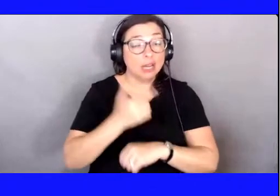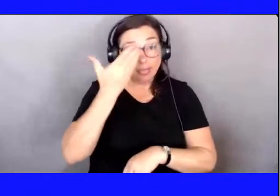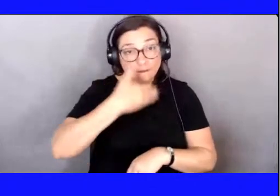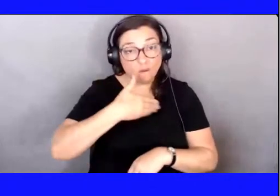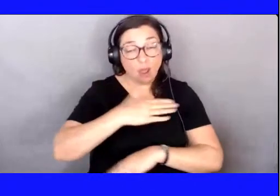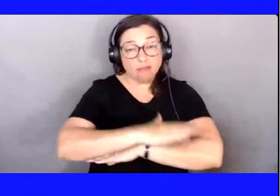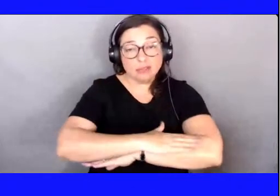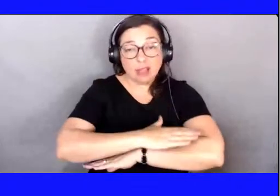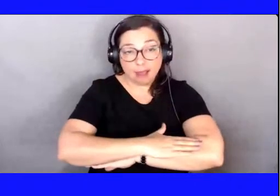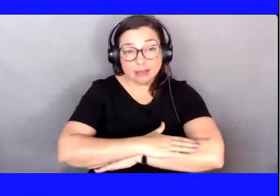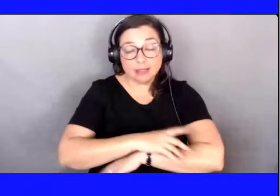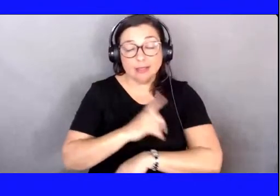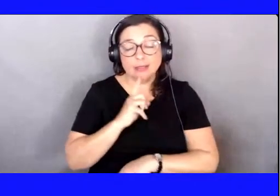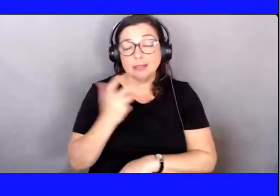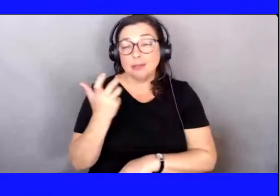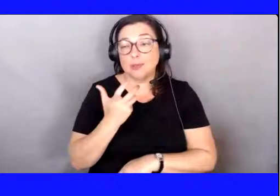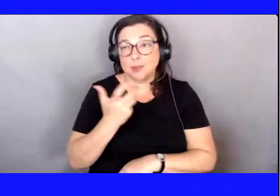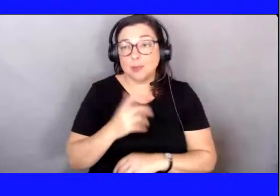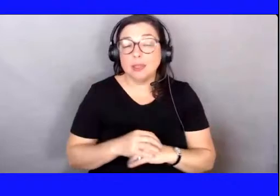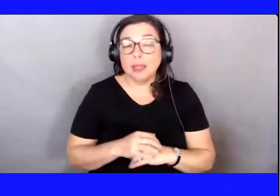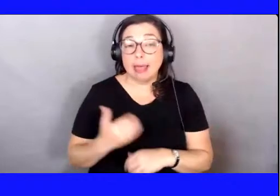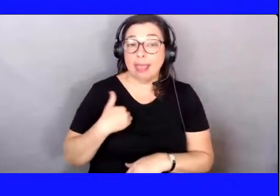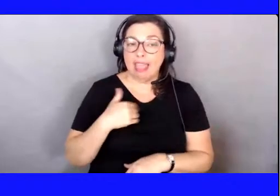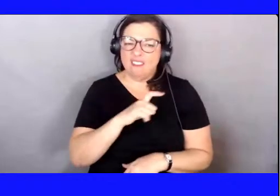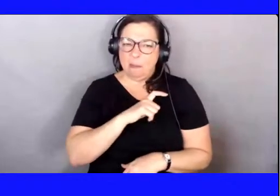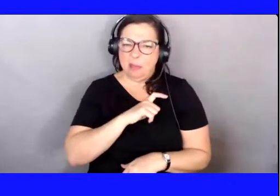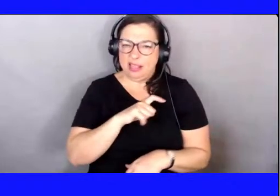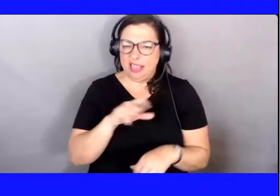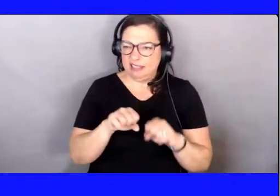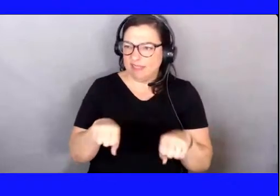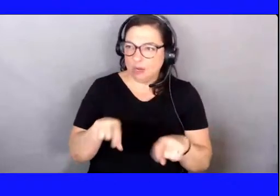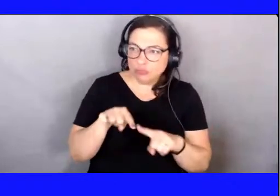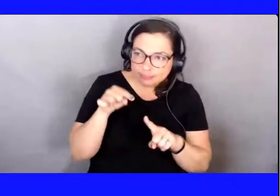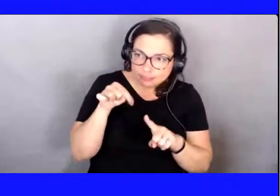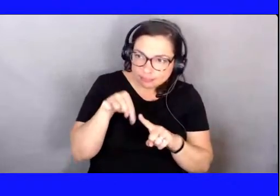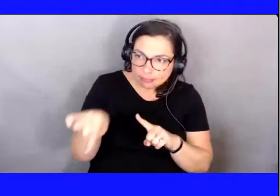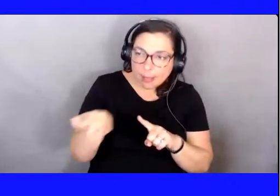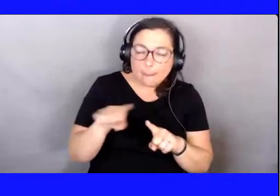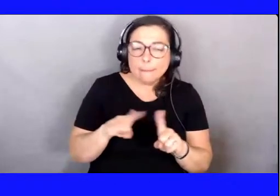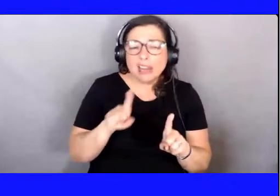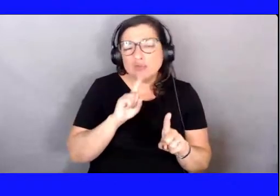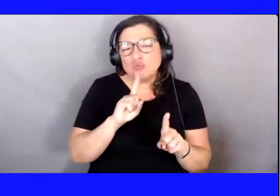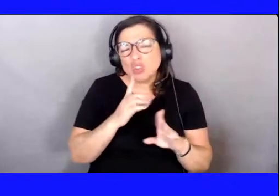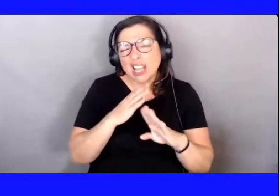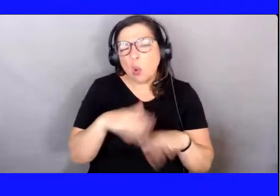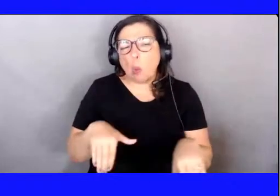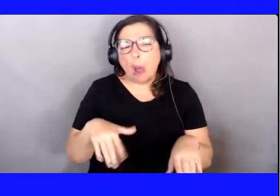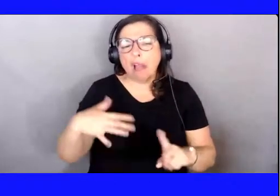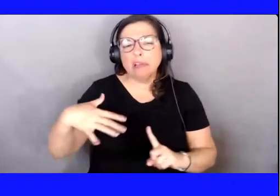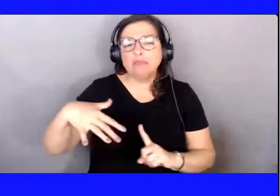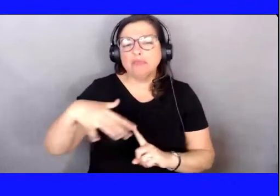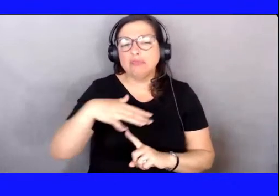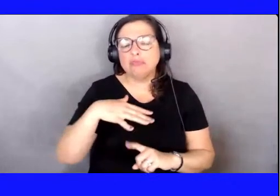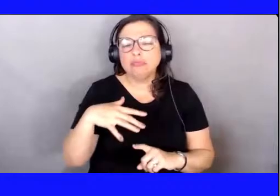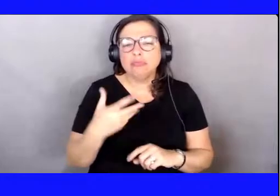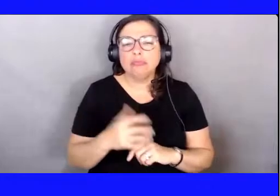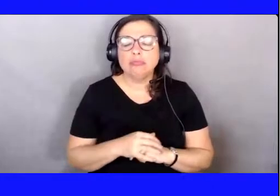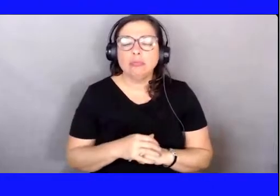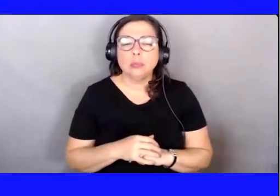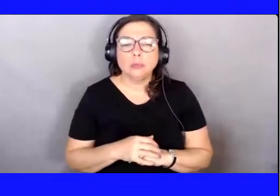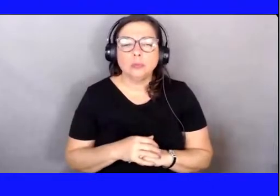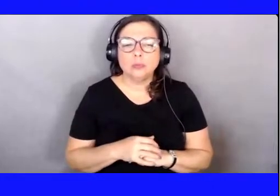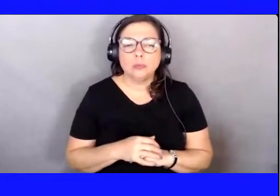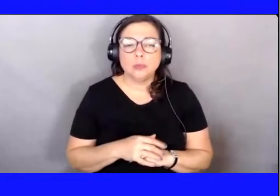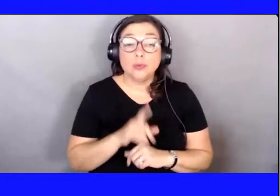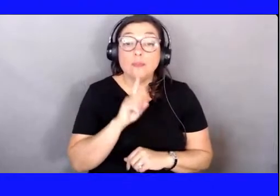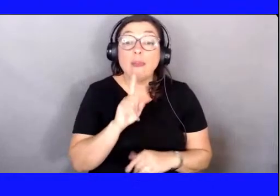which is incredible. There is a police station, just down the block, but it is a pretty quiet piece of River Avenue. And so